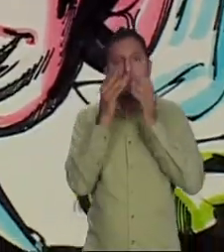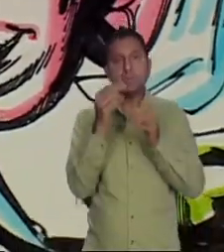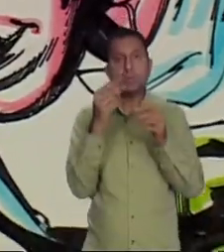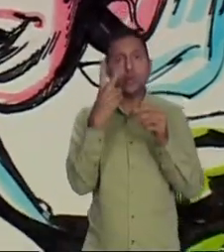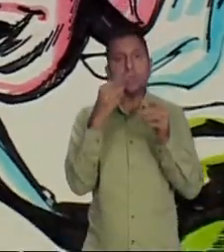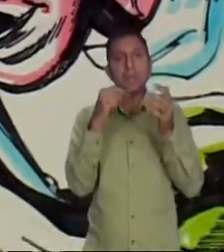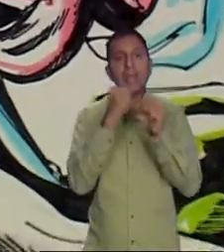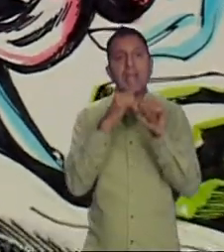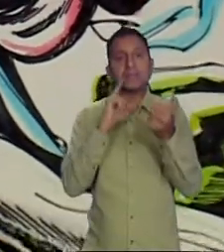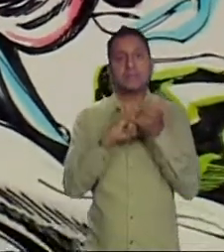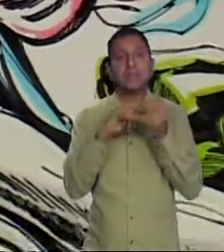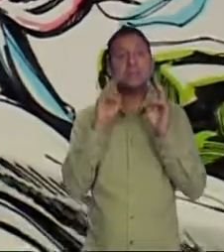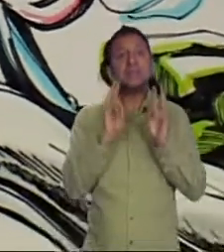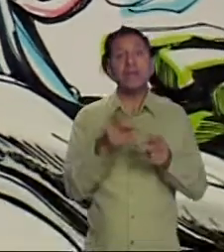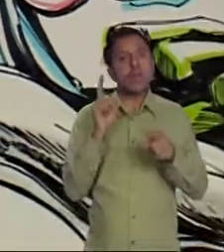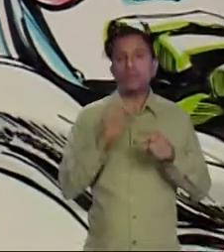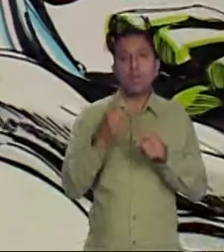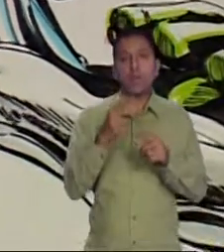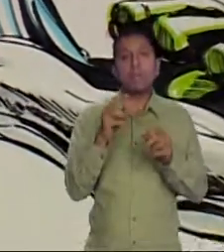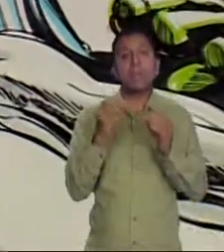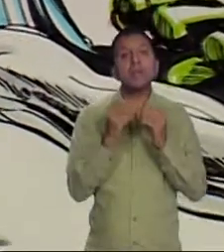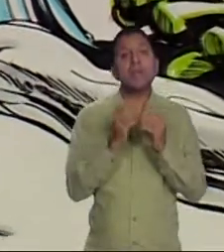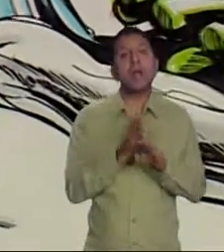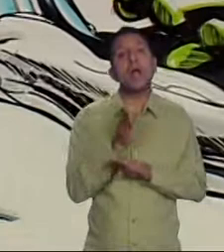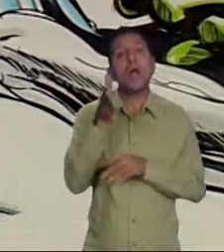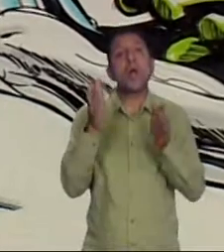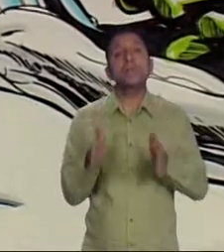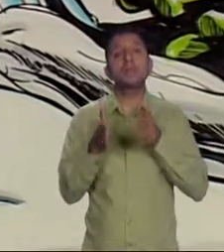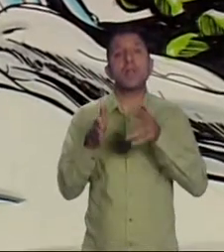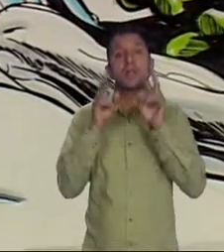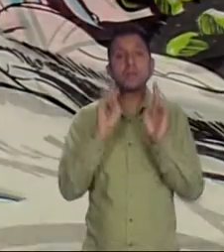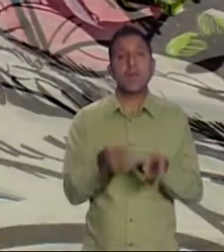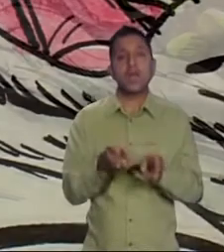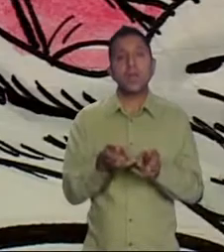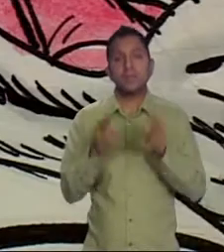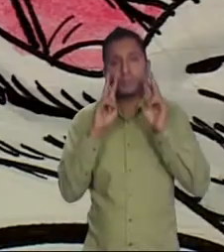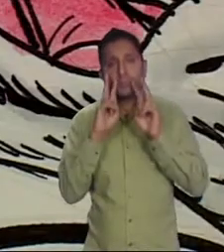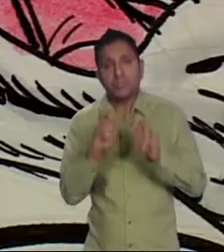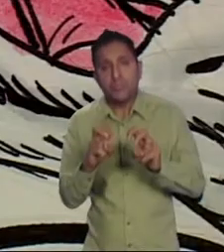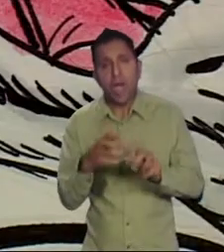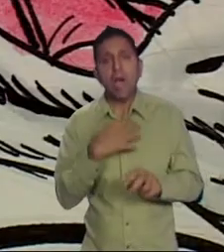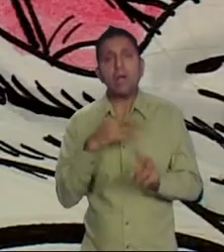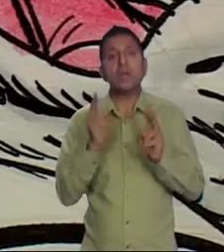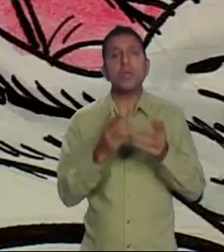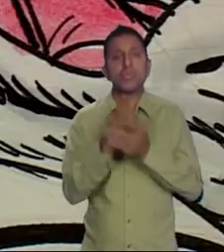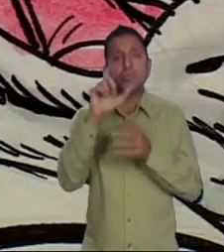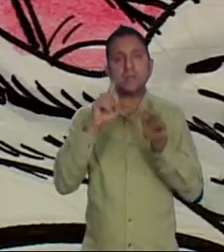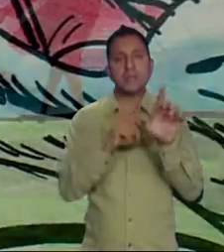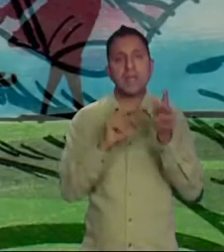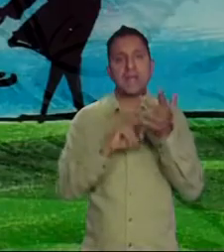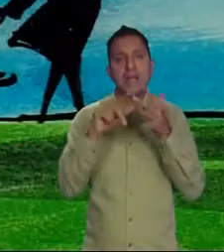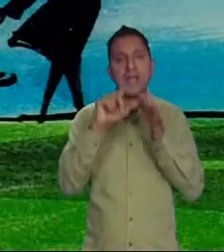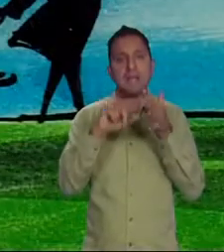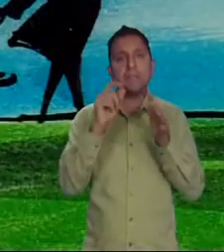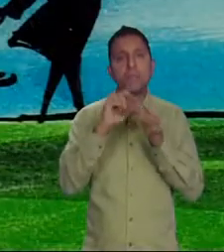Bandera died on the way to hospital, and the cause of death was correctly identified as cyanide poisoning. That was enough for the Cold War